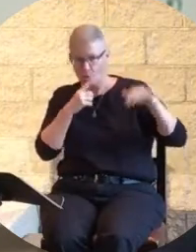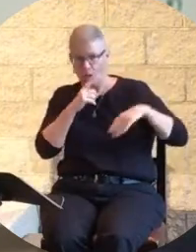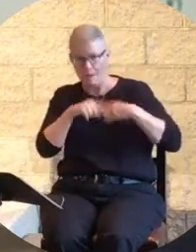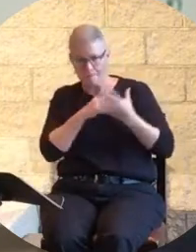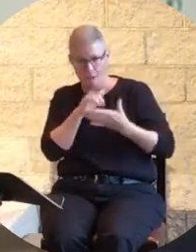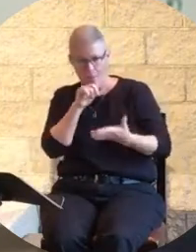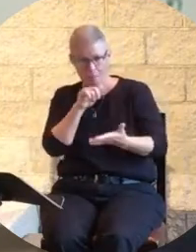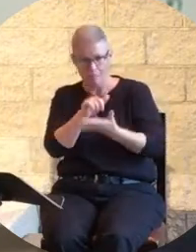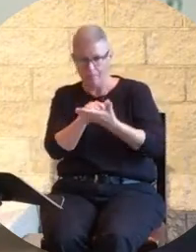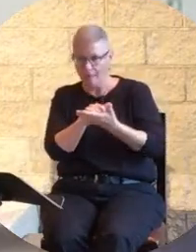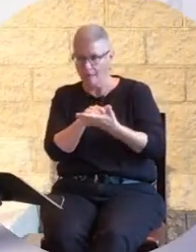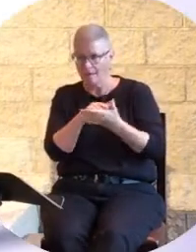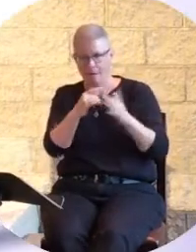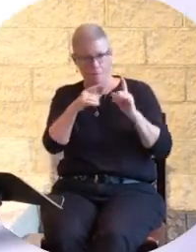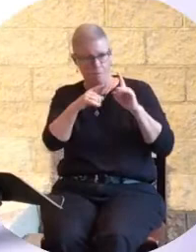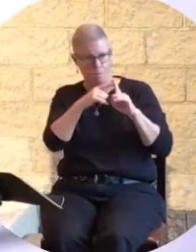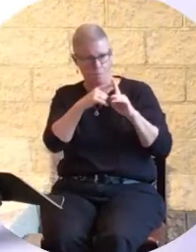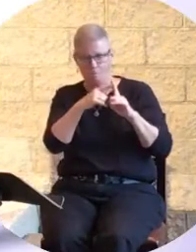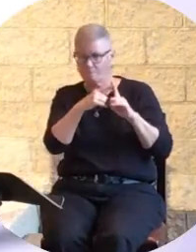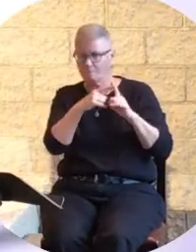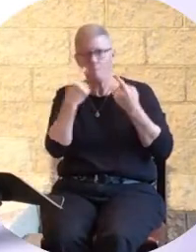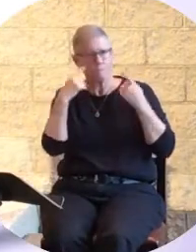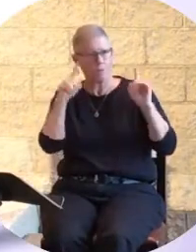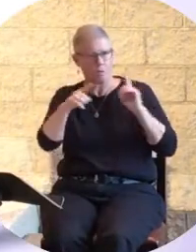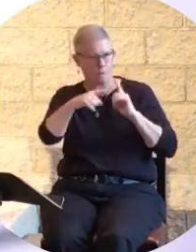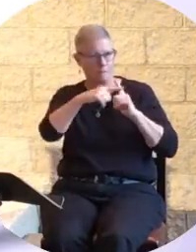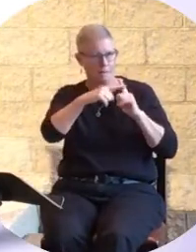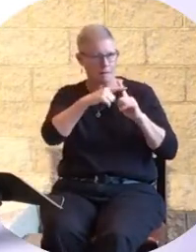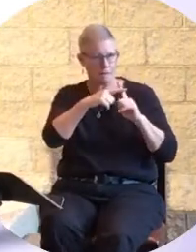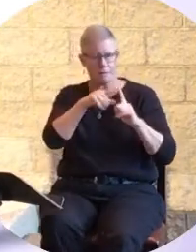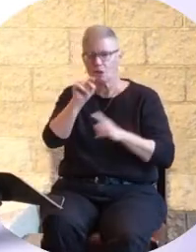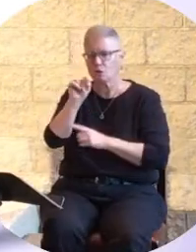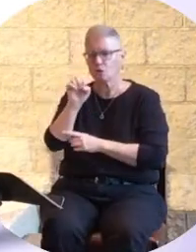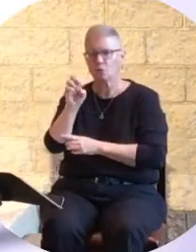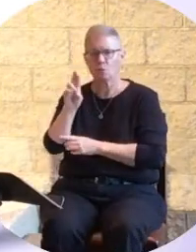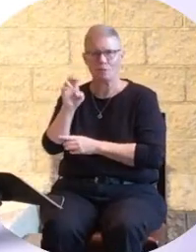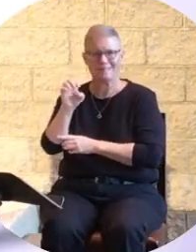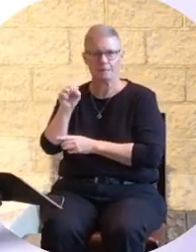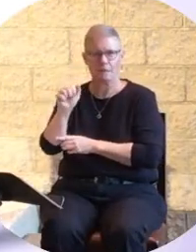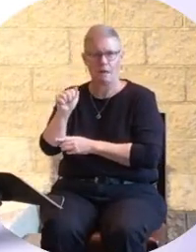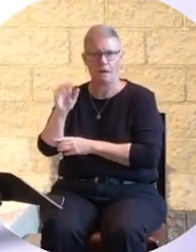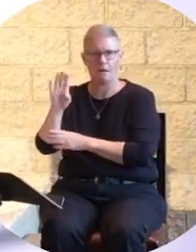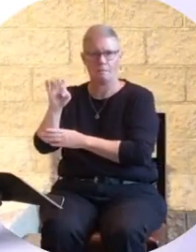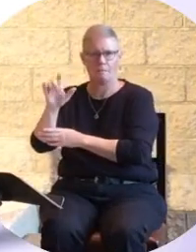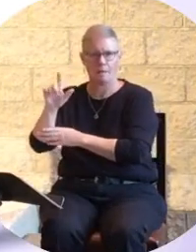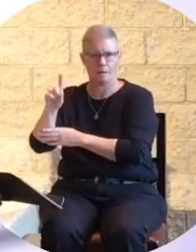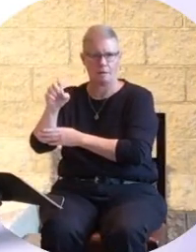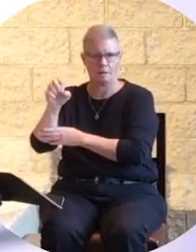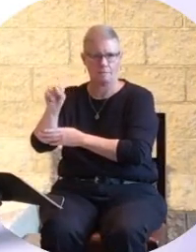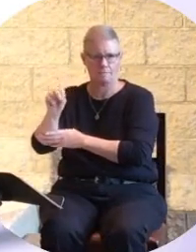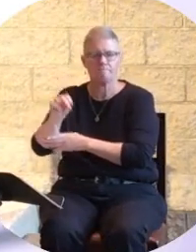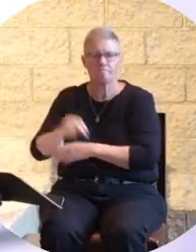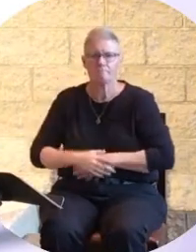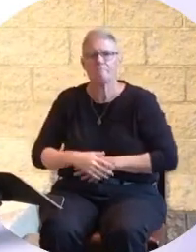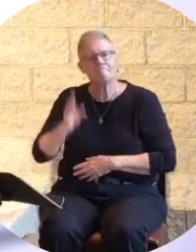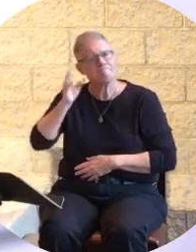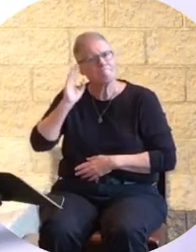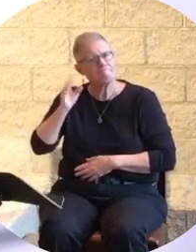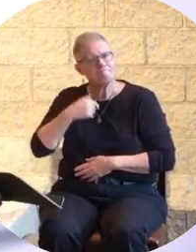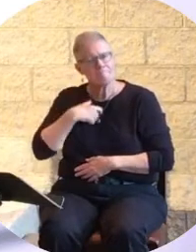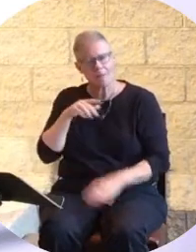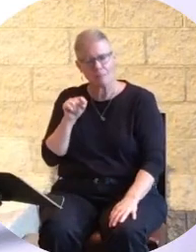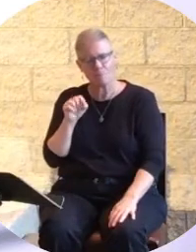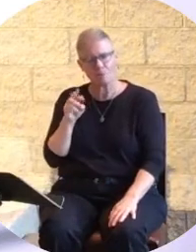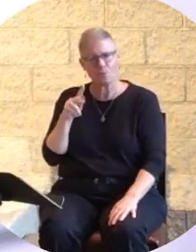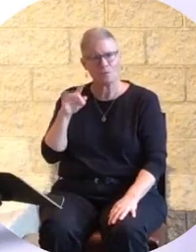Teresa Belden. Hi, this is Teresa Belden. I have been a member of Unity Minneapolis